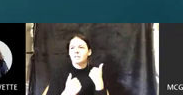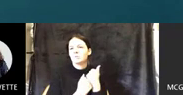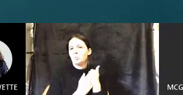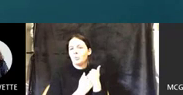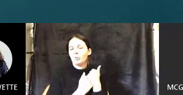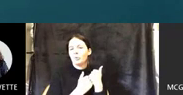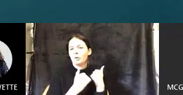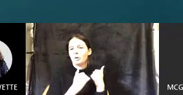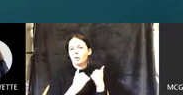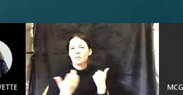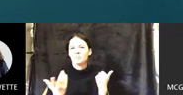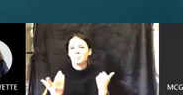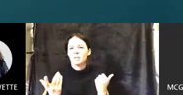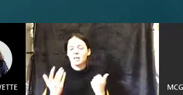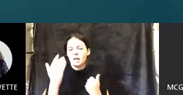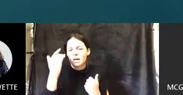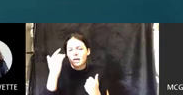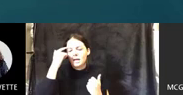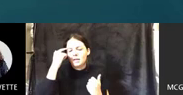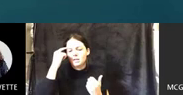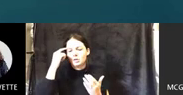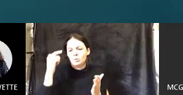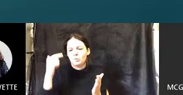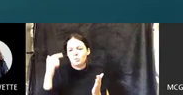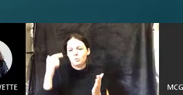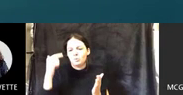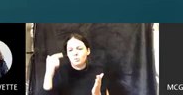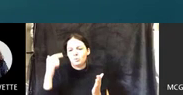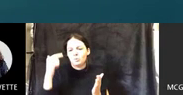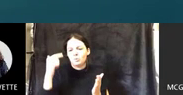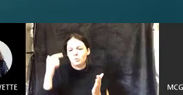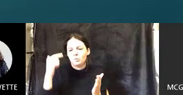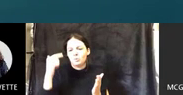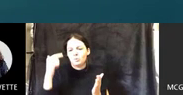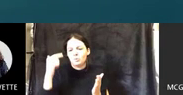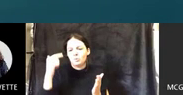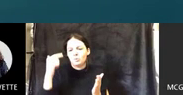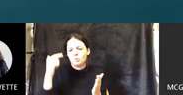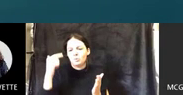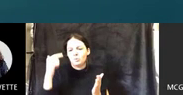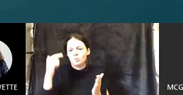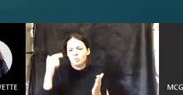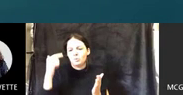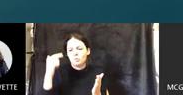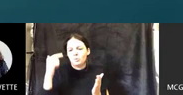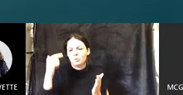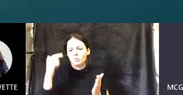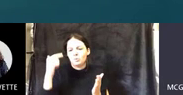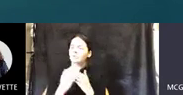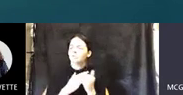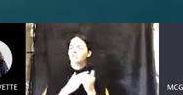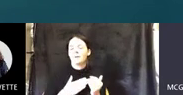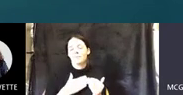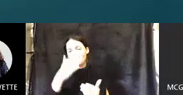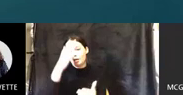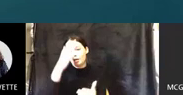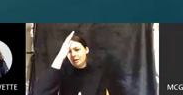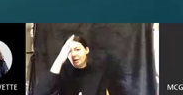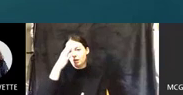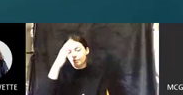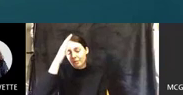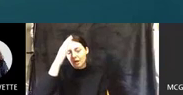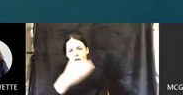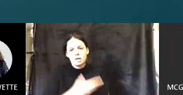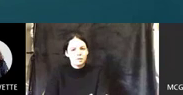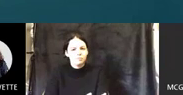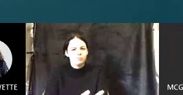I noticed that they feel more comfortable approaching, say, my husband, because I guess he's white, when they